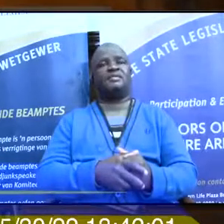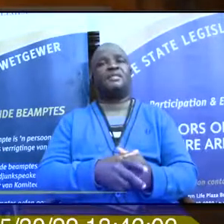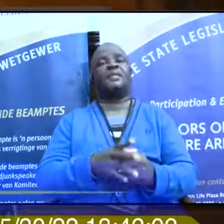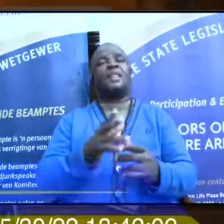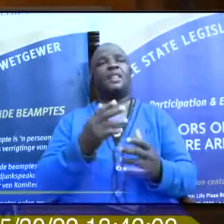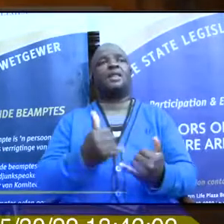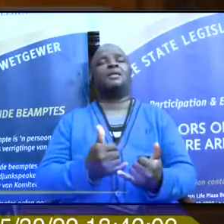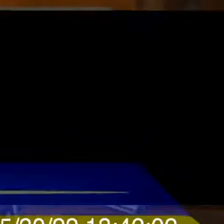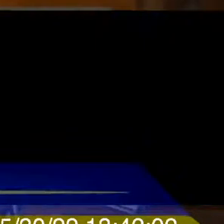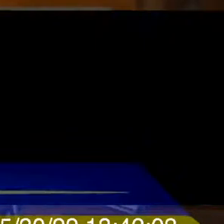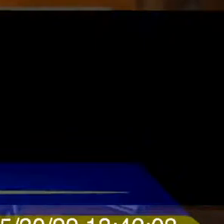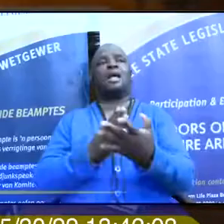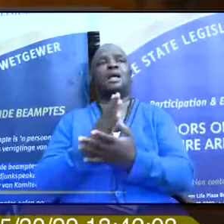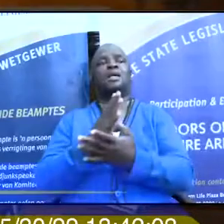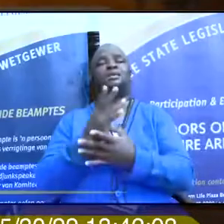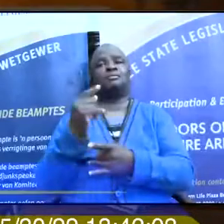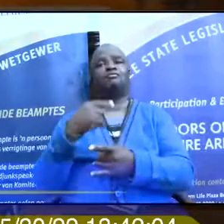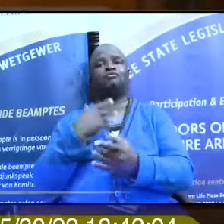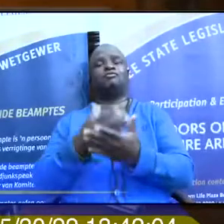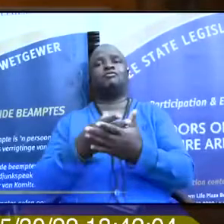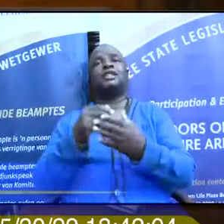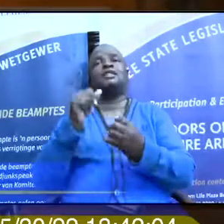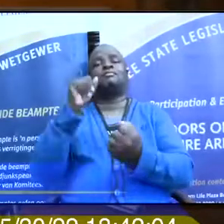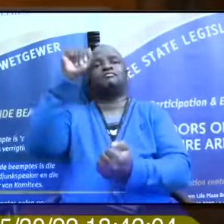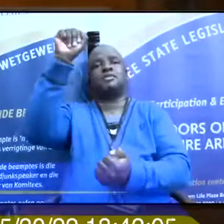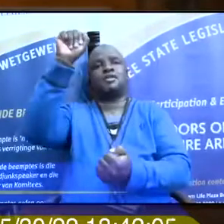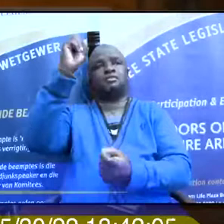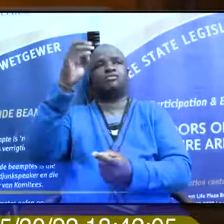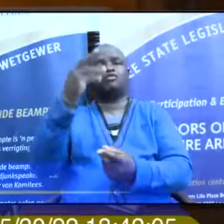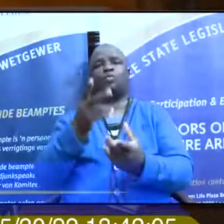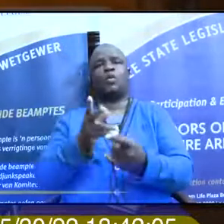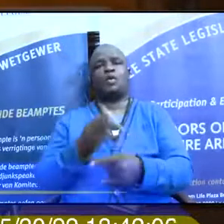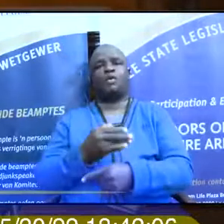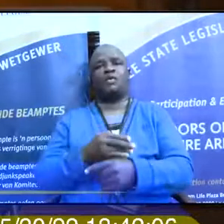their their writer to pick it has been taken away